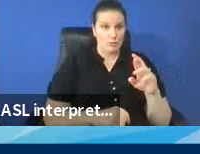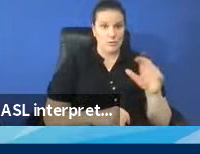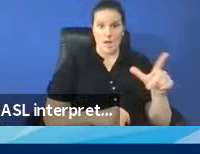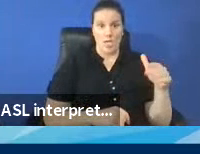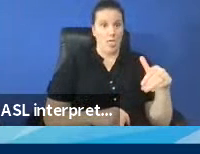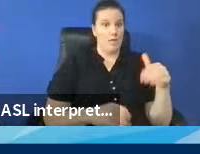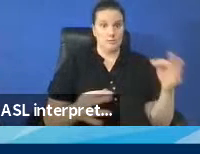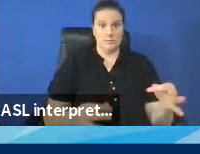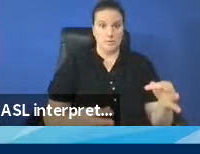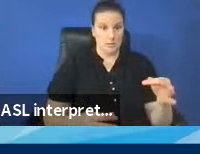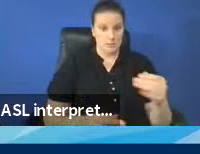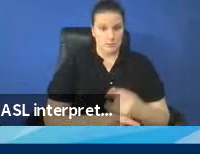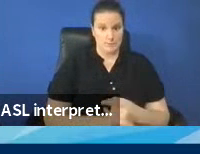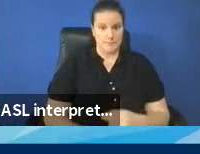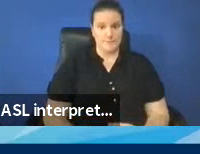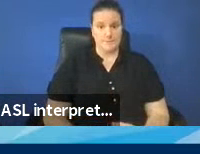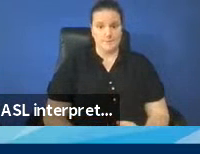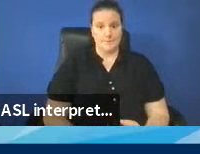decided upon.